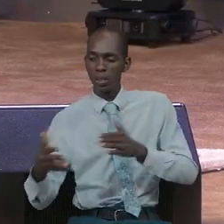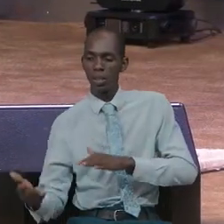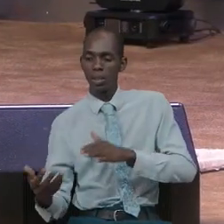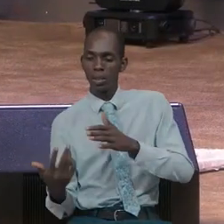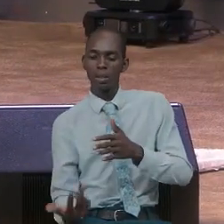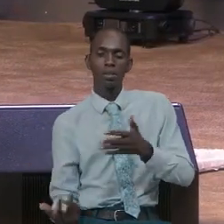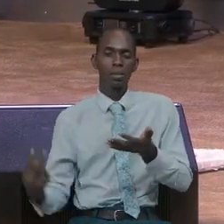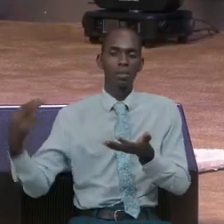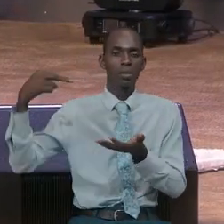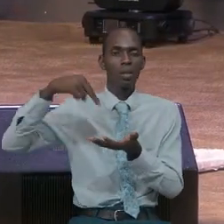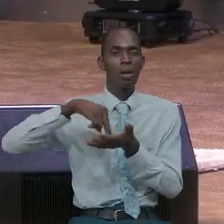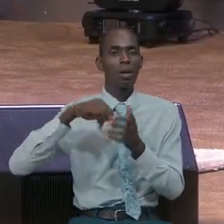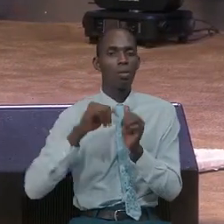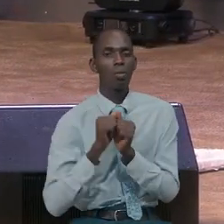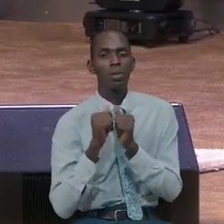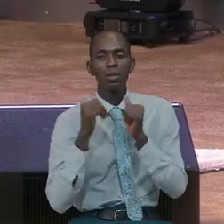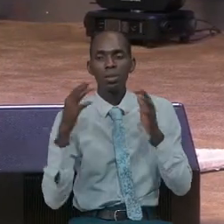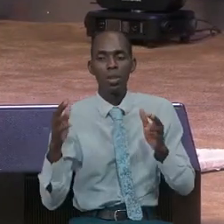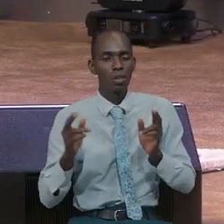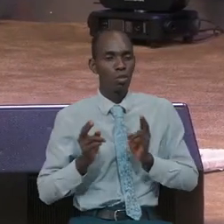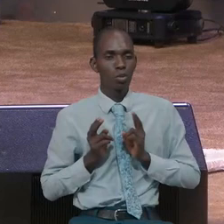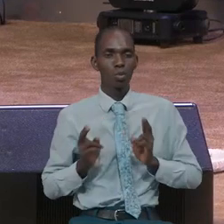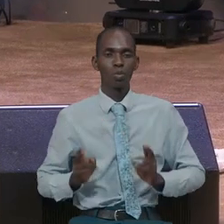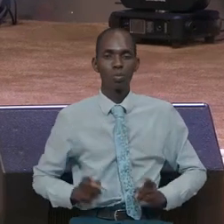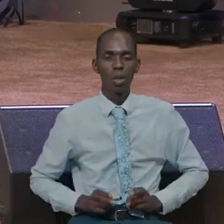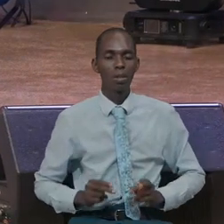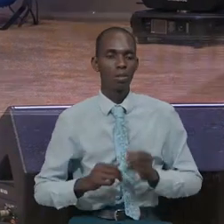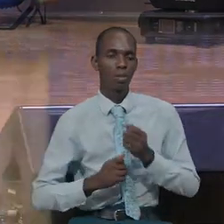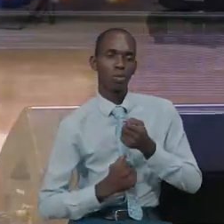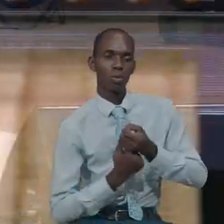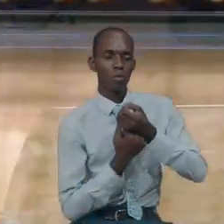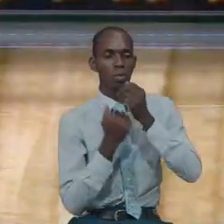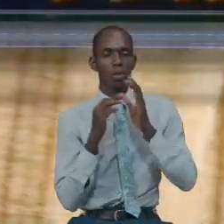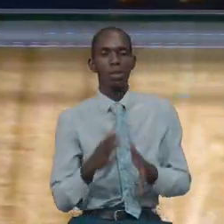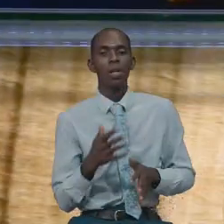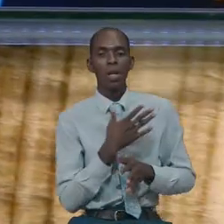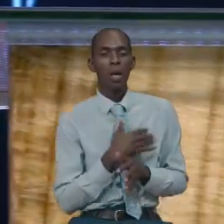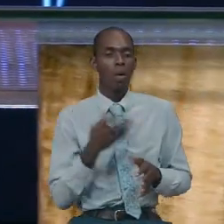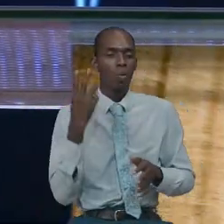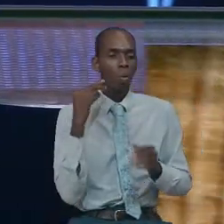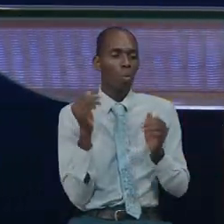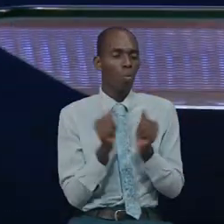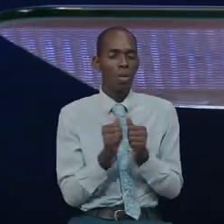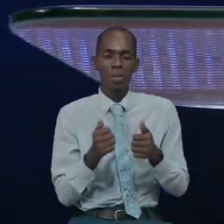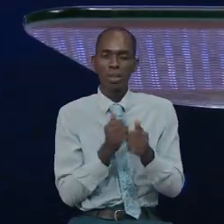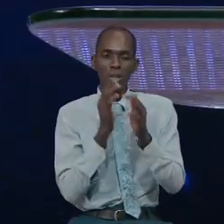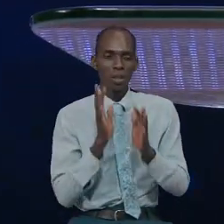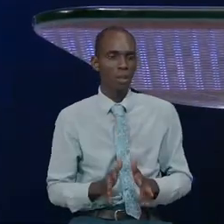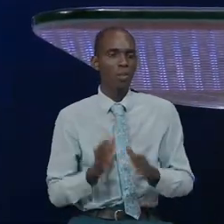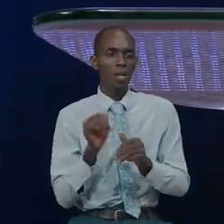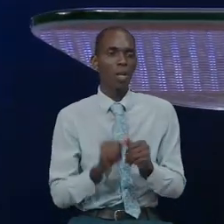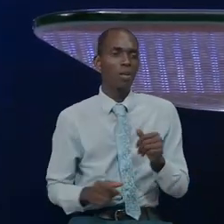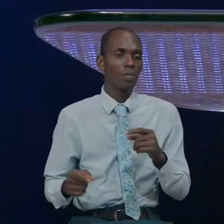without human agency. And he was with the disciples 40 days with many infallible proofs,